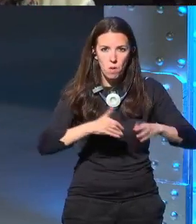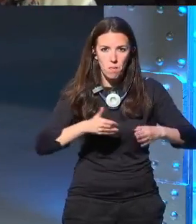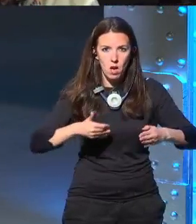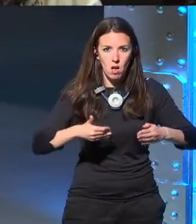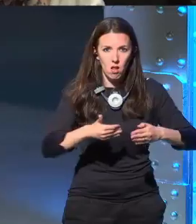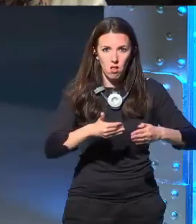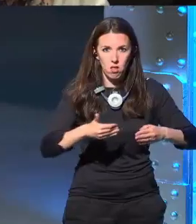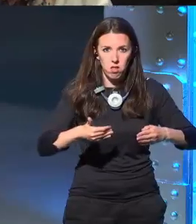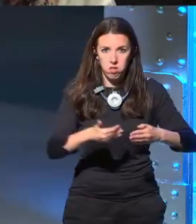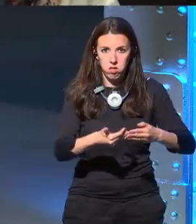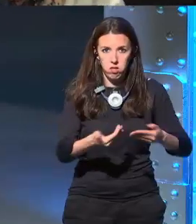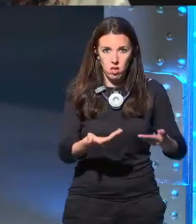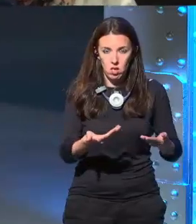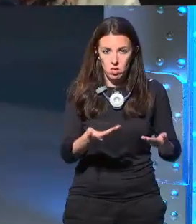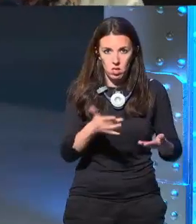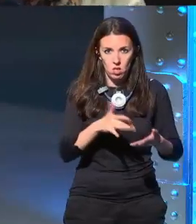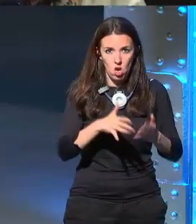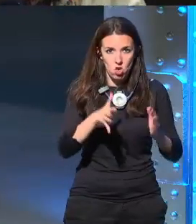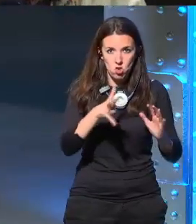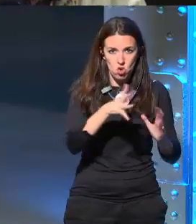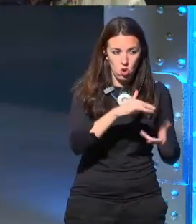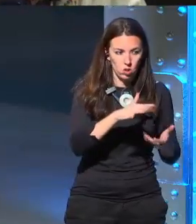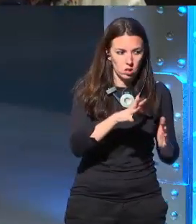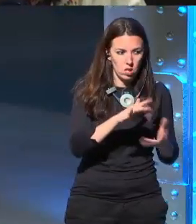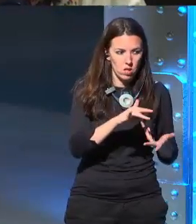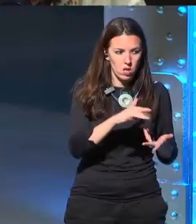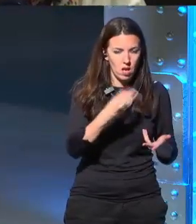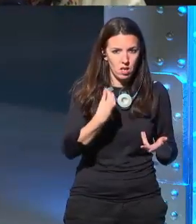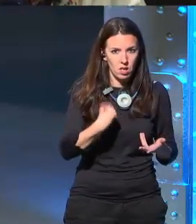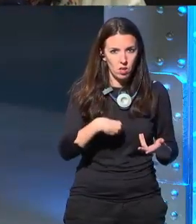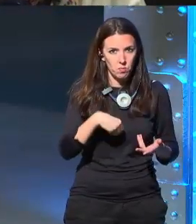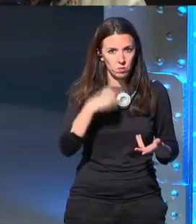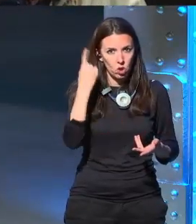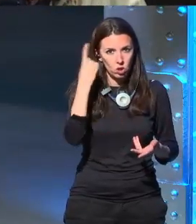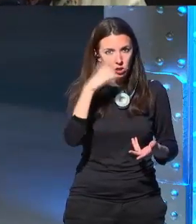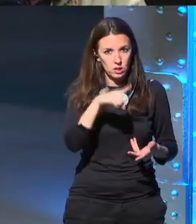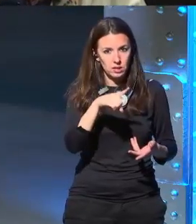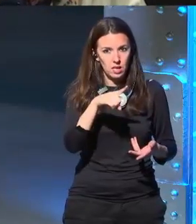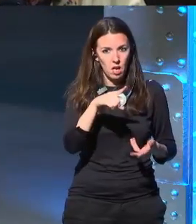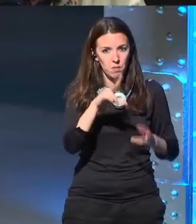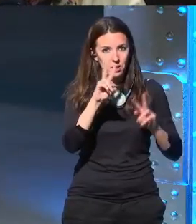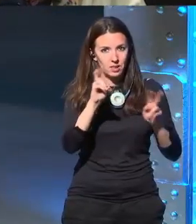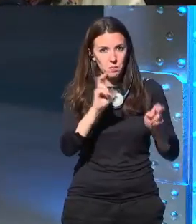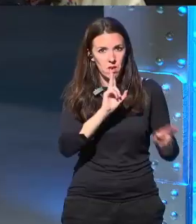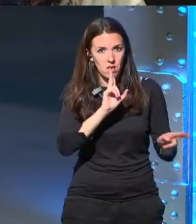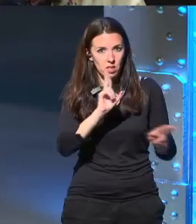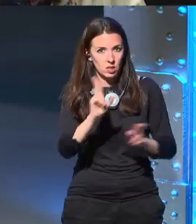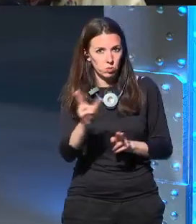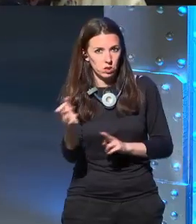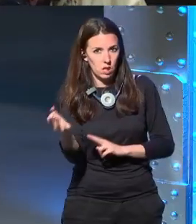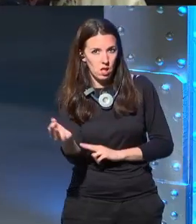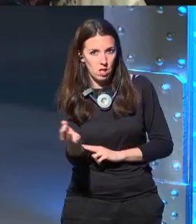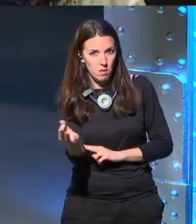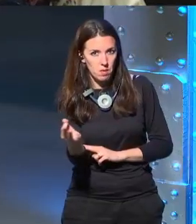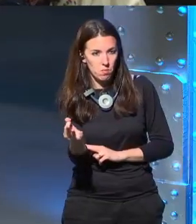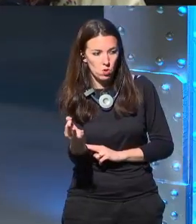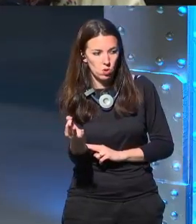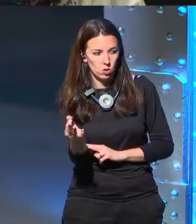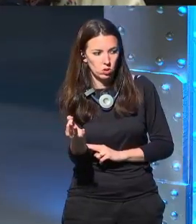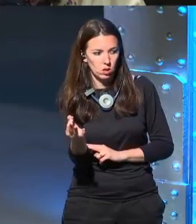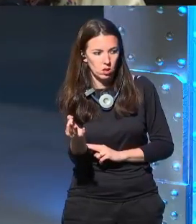There's a problem about immediateness in the news, in what we know, in the response you have to